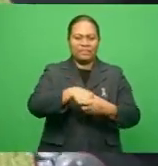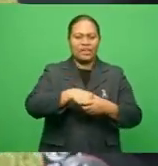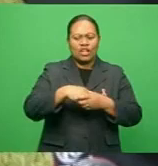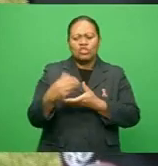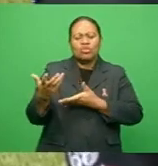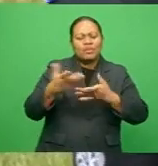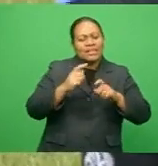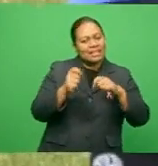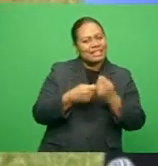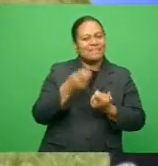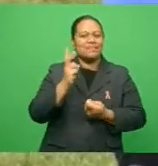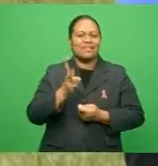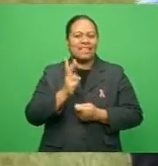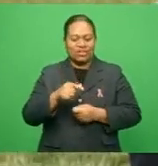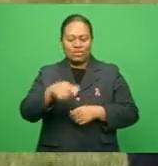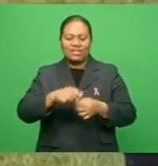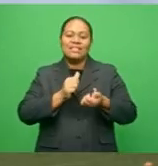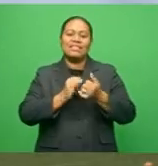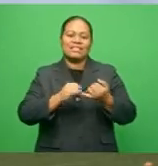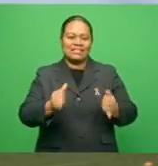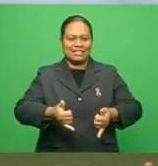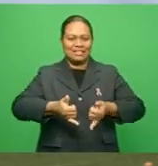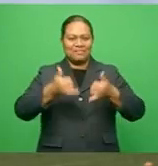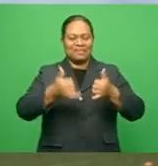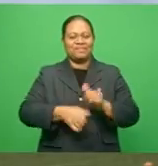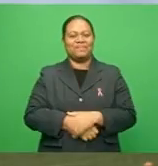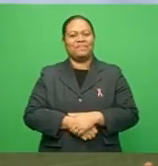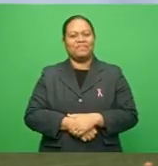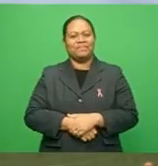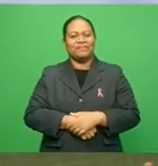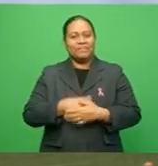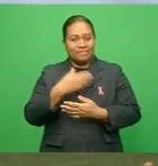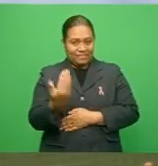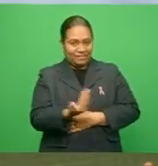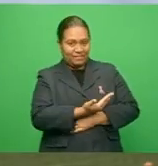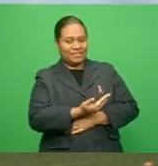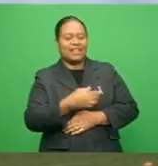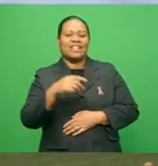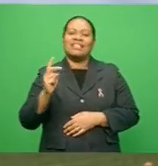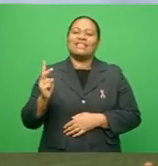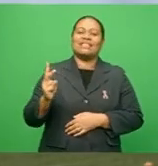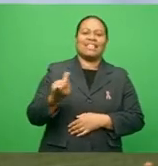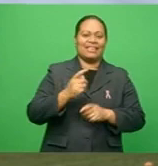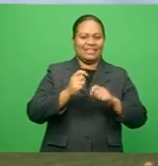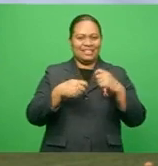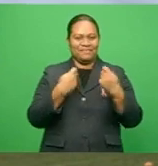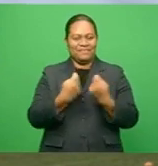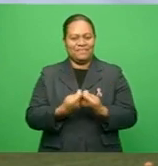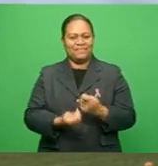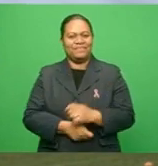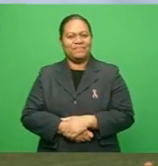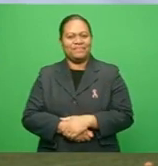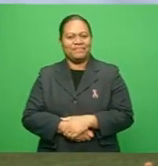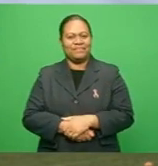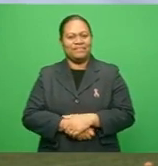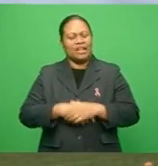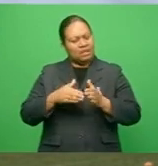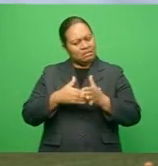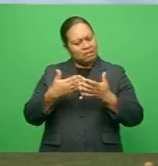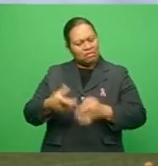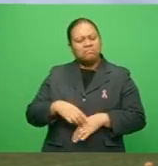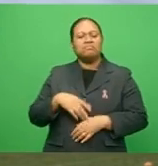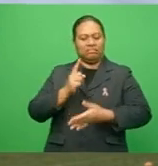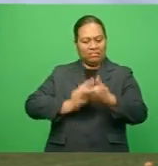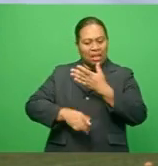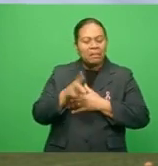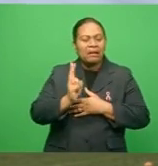his team back to the Skipper Cup. So this is my second team. I took down last year and I managed to take it up again.